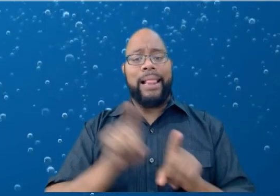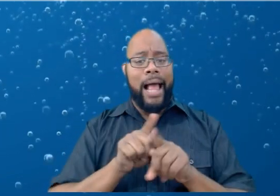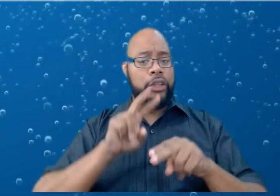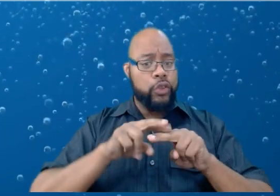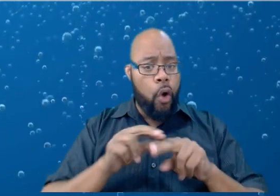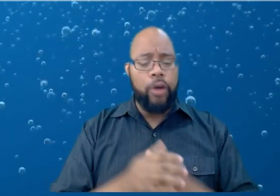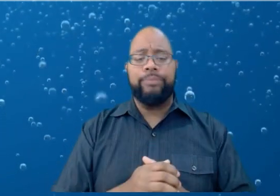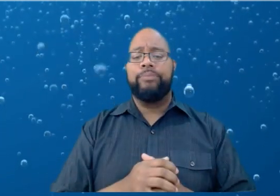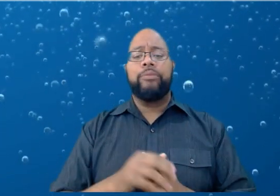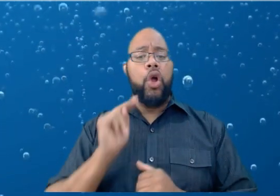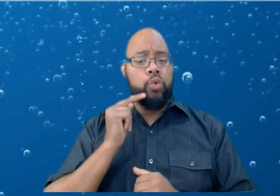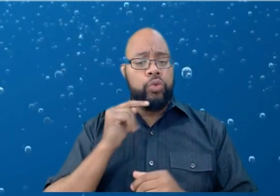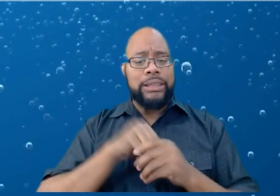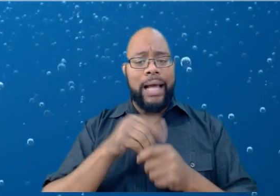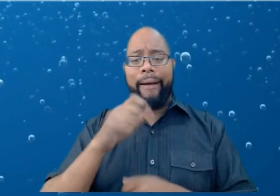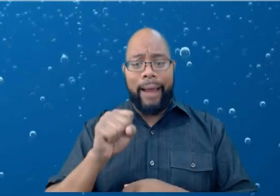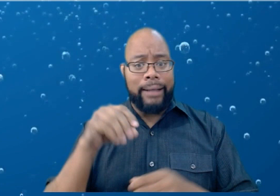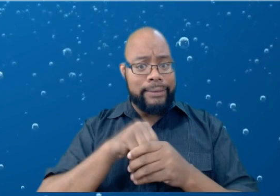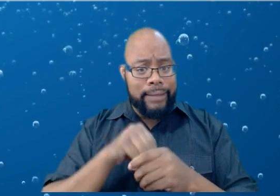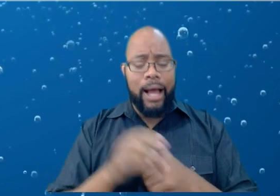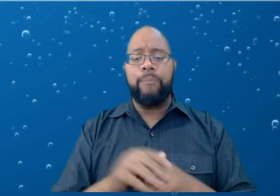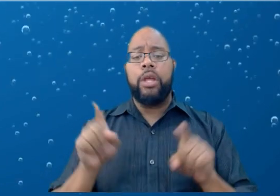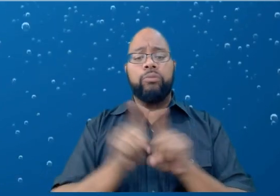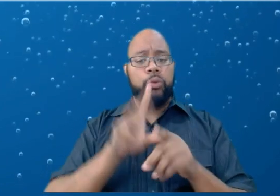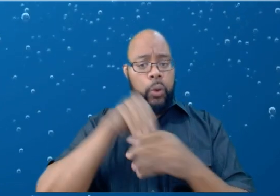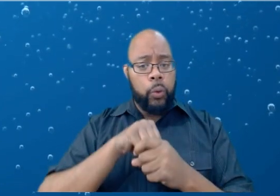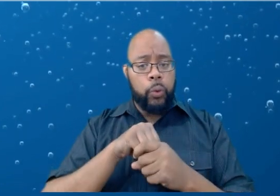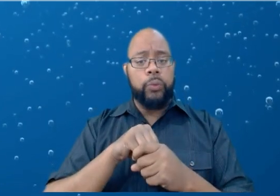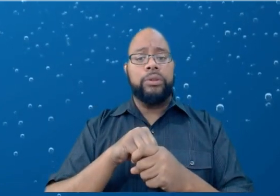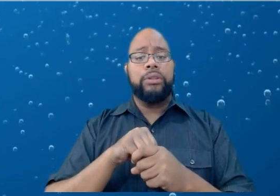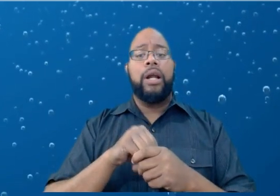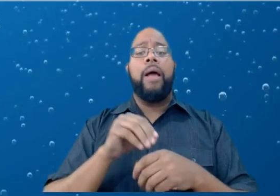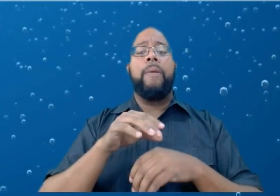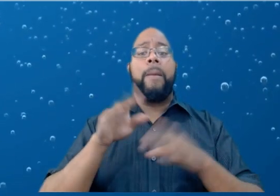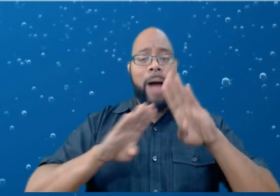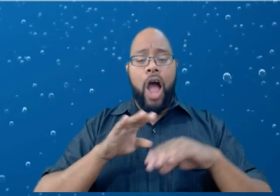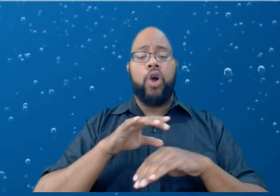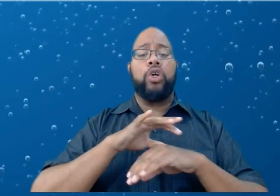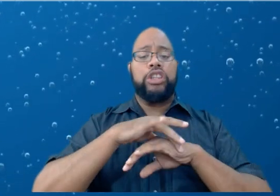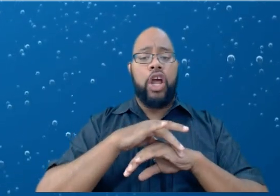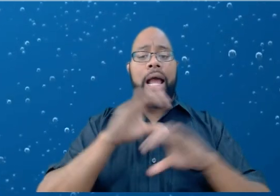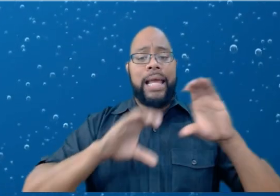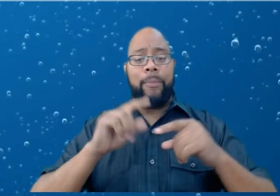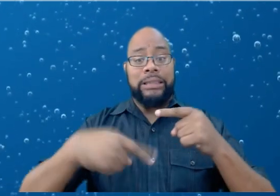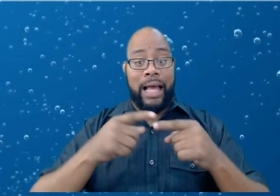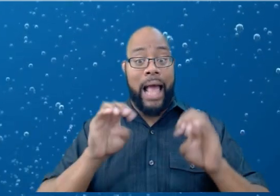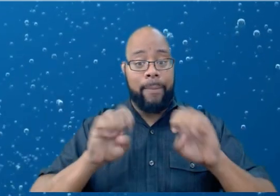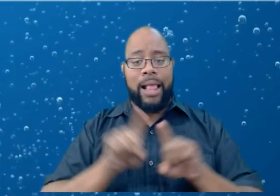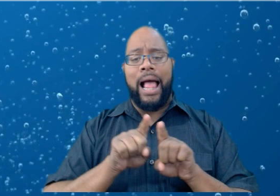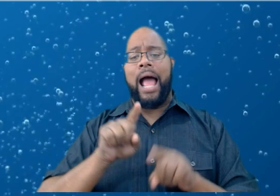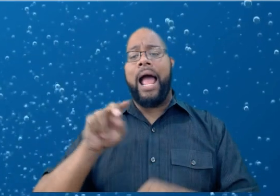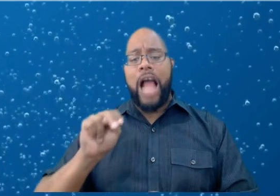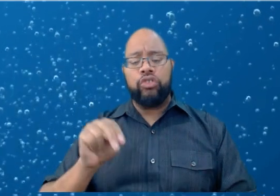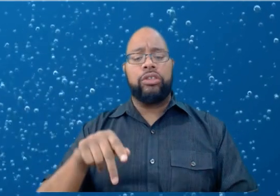composition of seawater, such as the salinity, the nutrients, the gases. It includes the biogeochemical cycling of elements